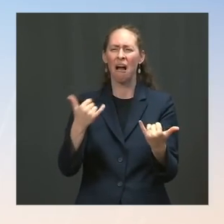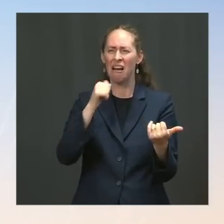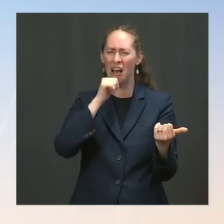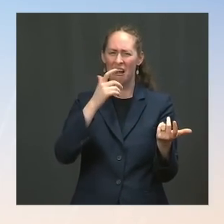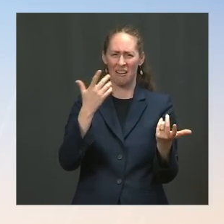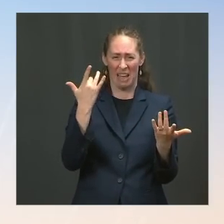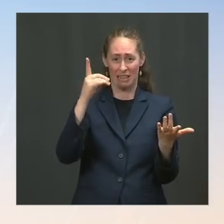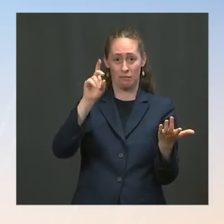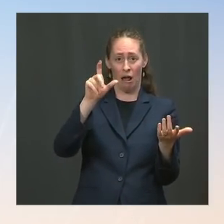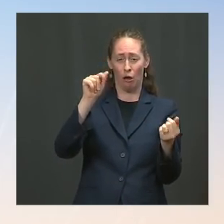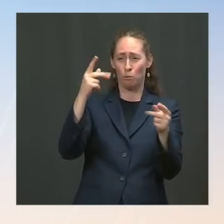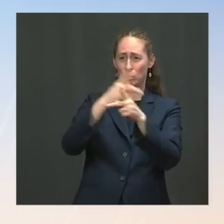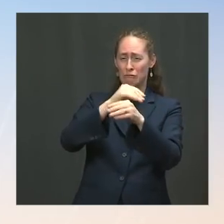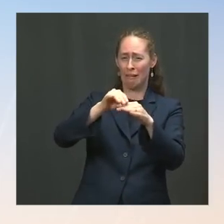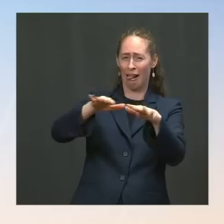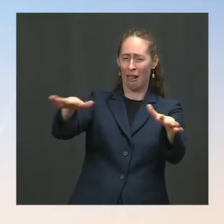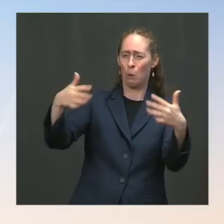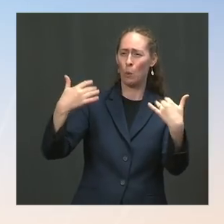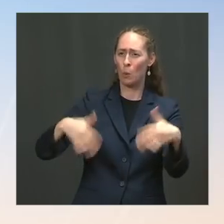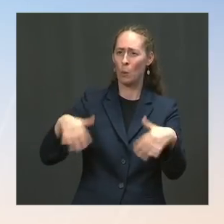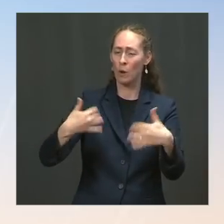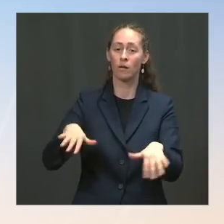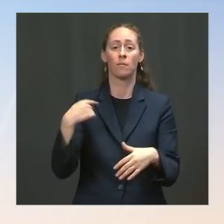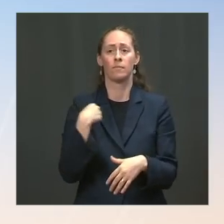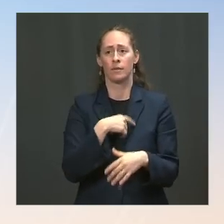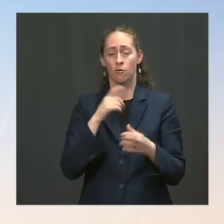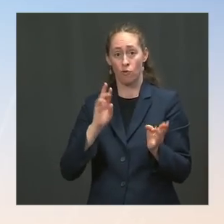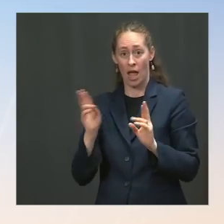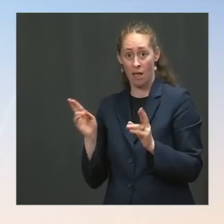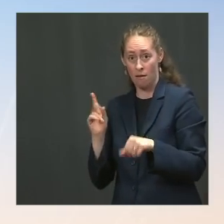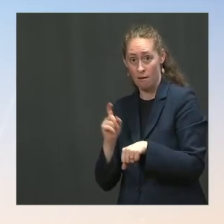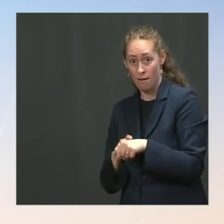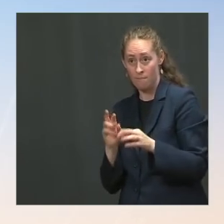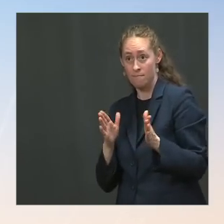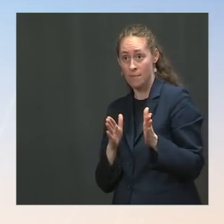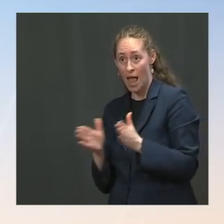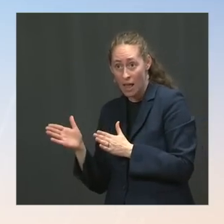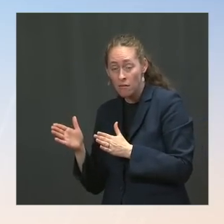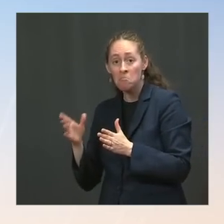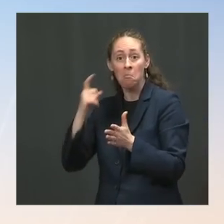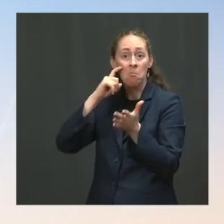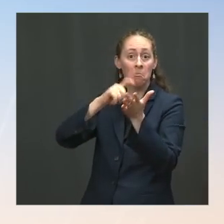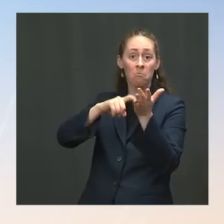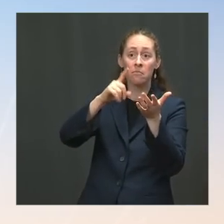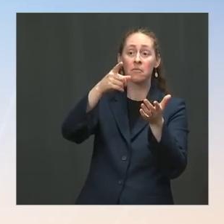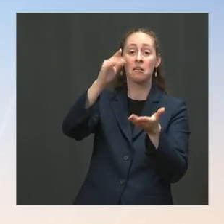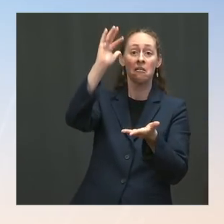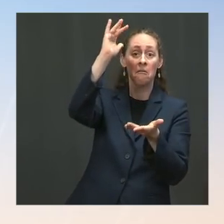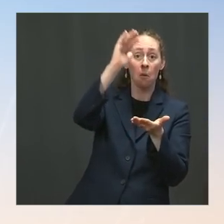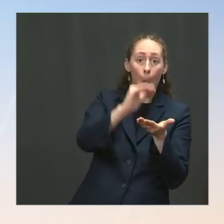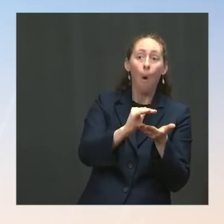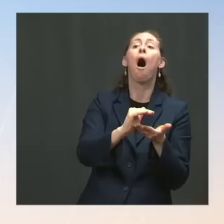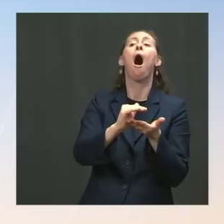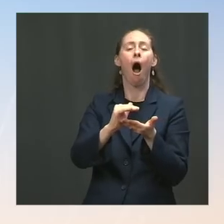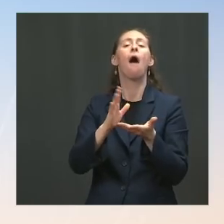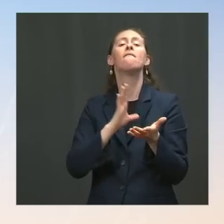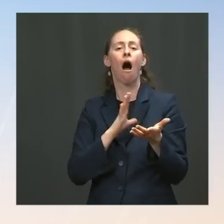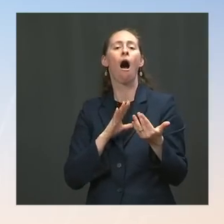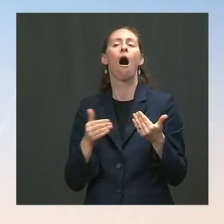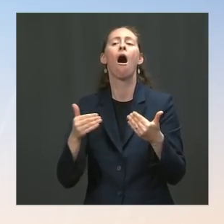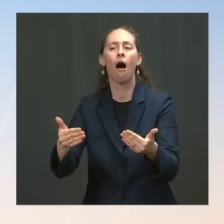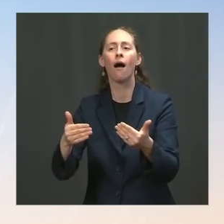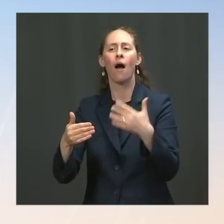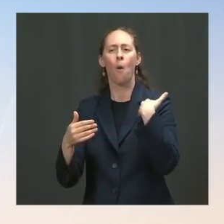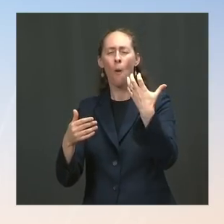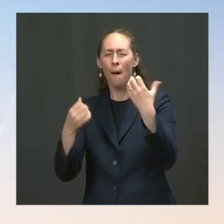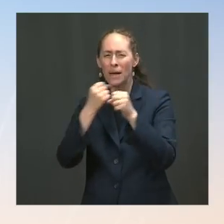that moment. And whatever the decision is made about what that will look like, we want it to be clear. We don't want it to be conflicting or confusing. And we